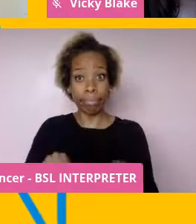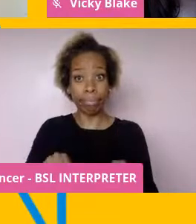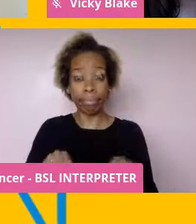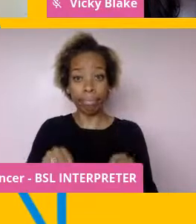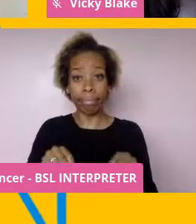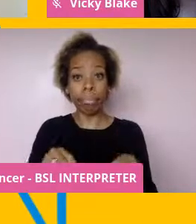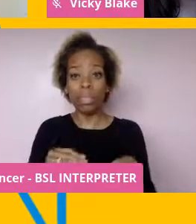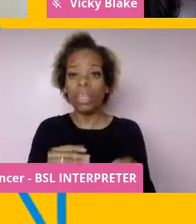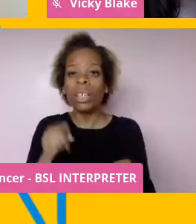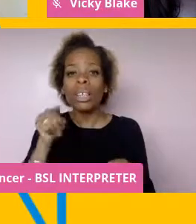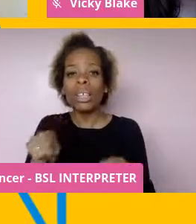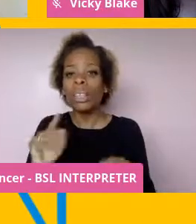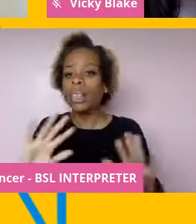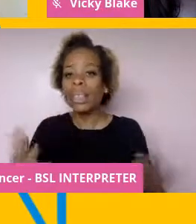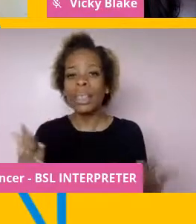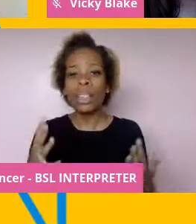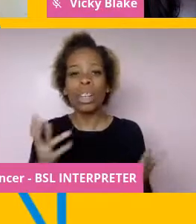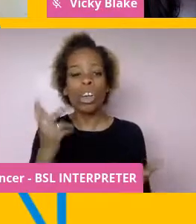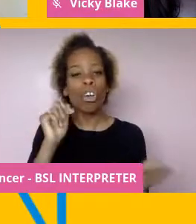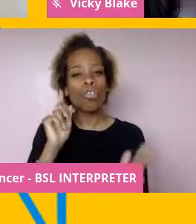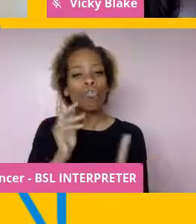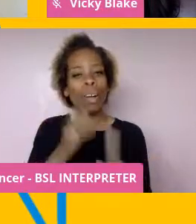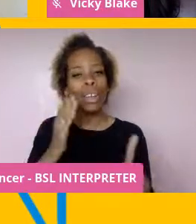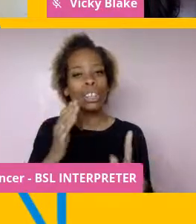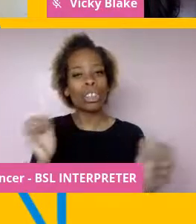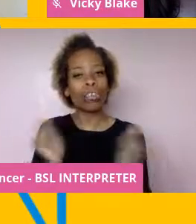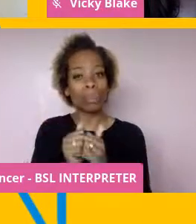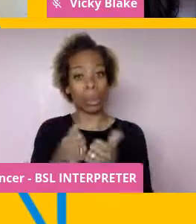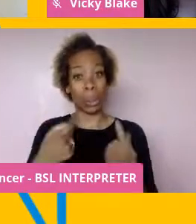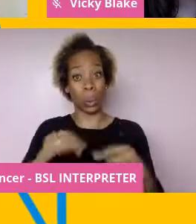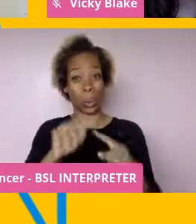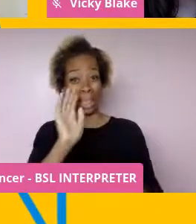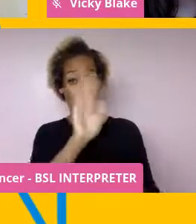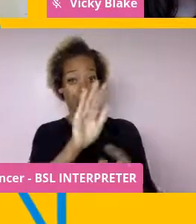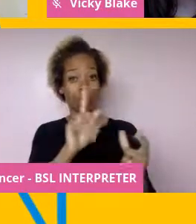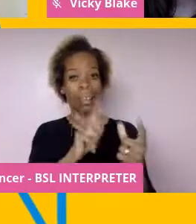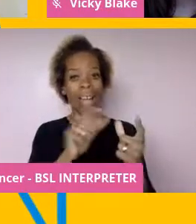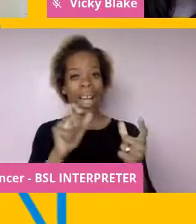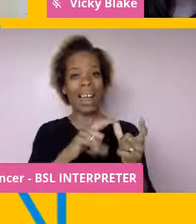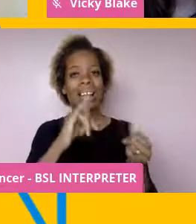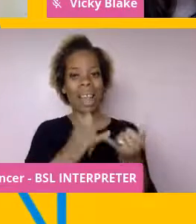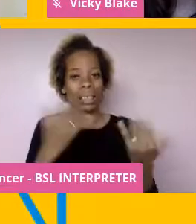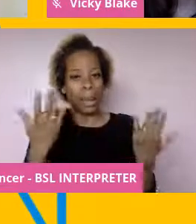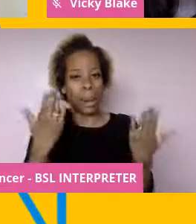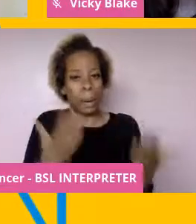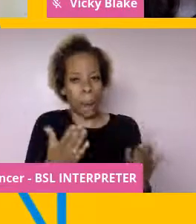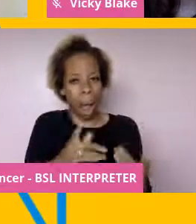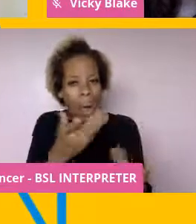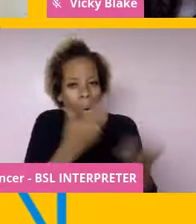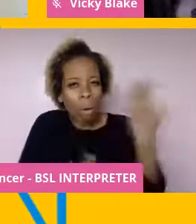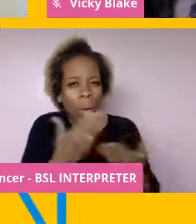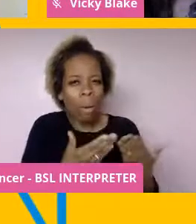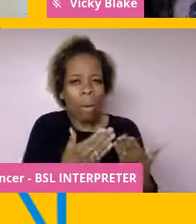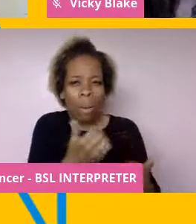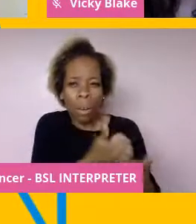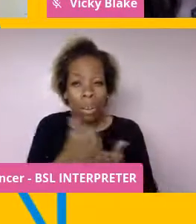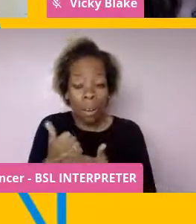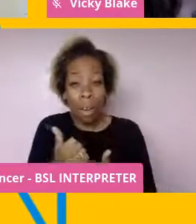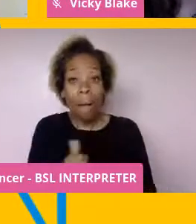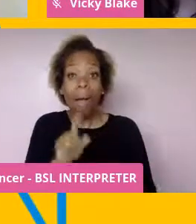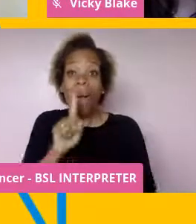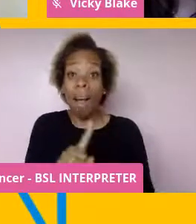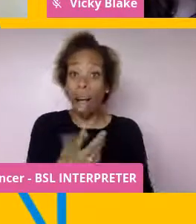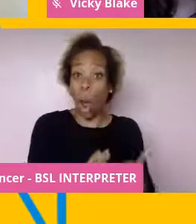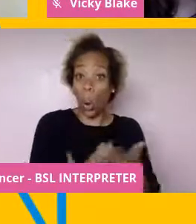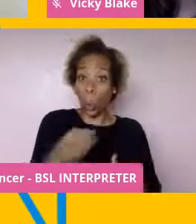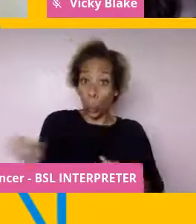agreement. We've gone to ACAS, and we're still working through that at the moment. But we're able to do that through using the resources of new reps who have the